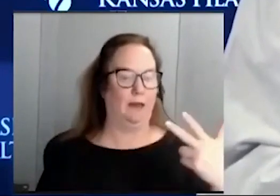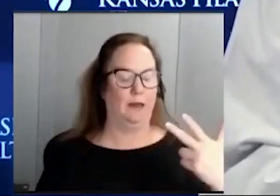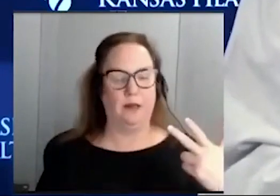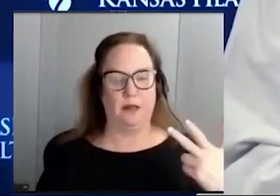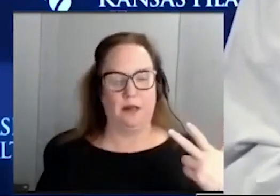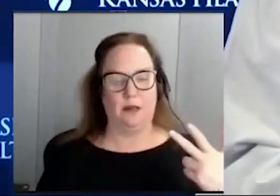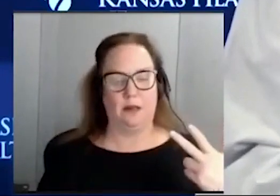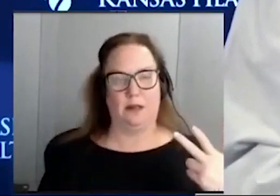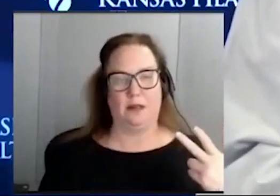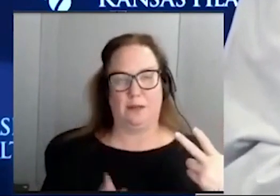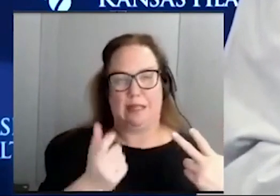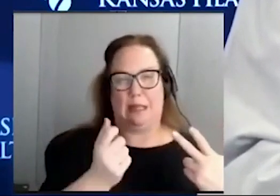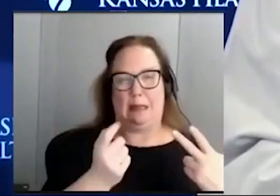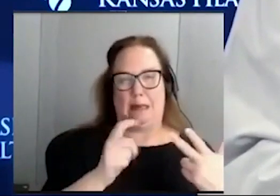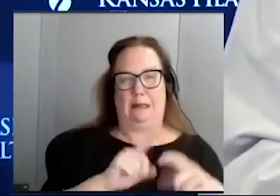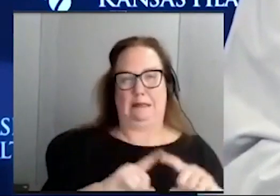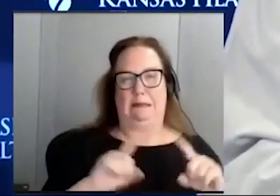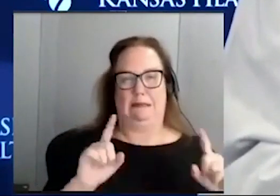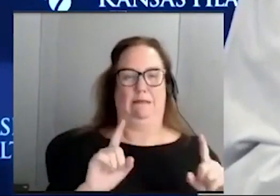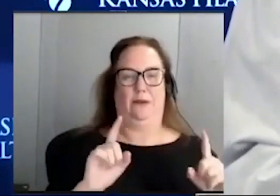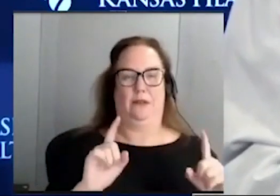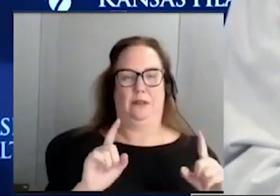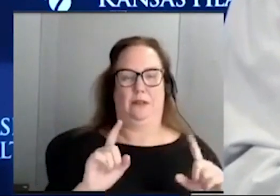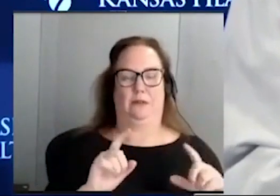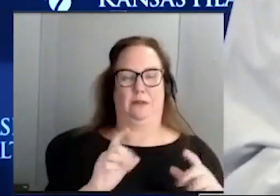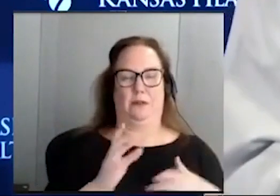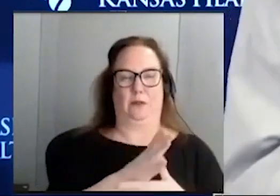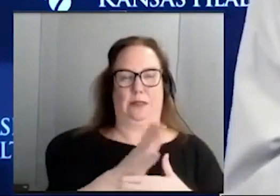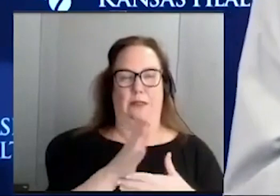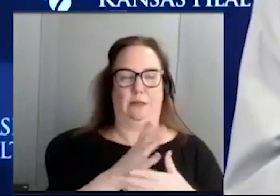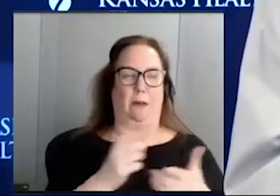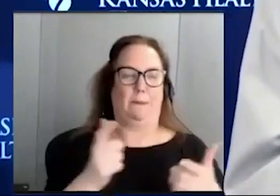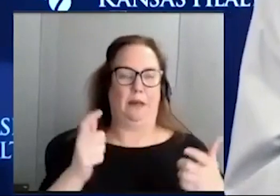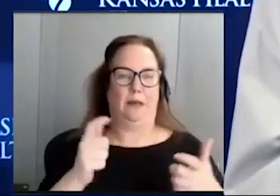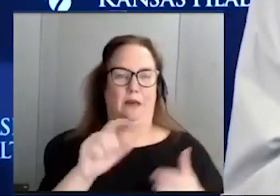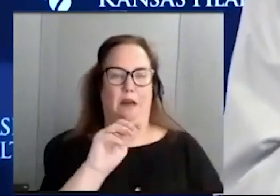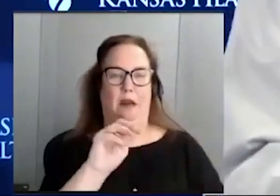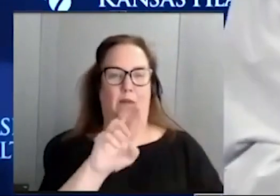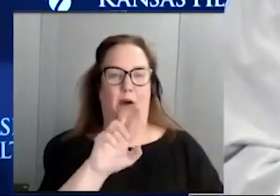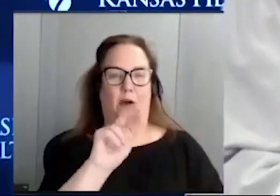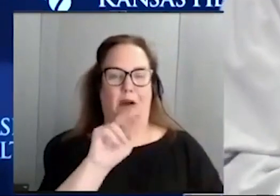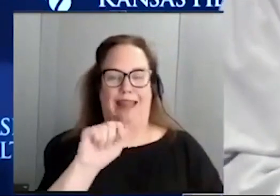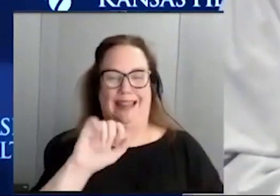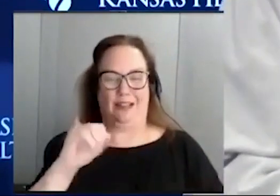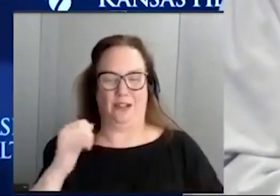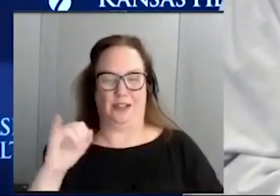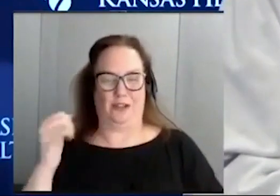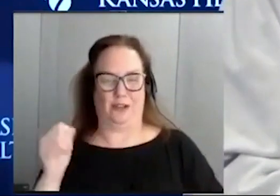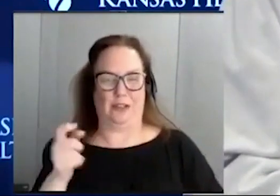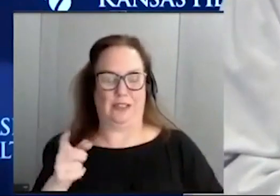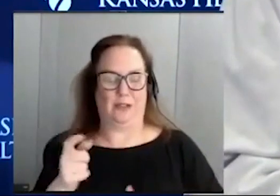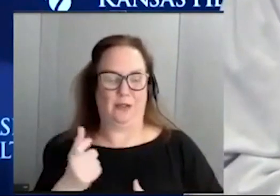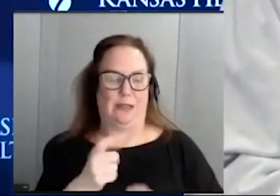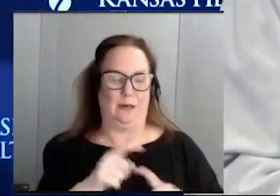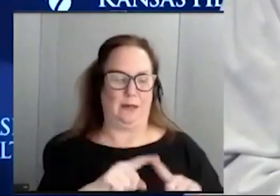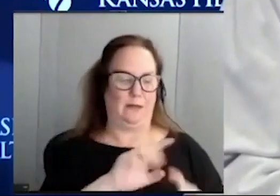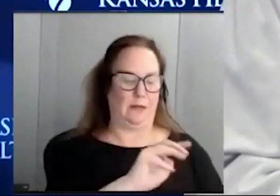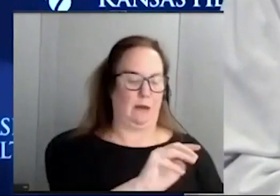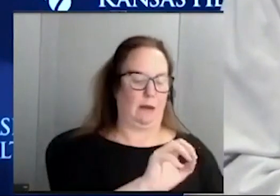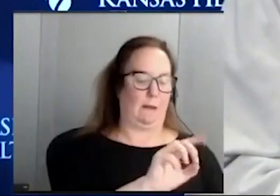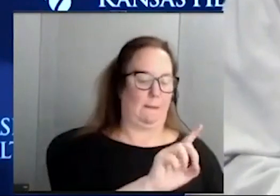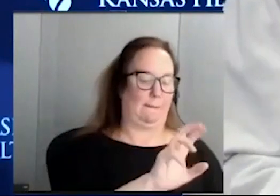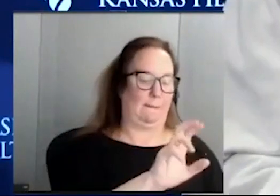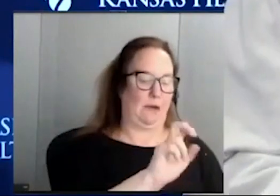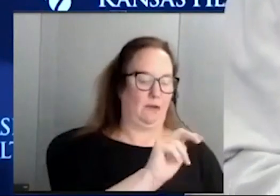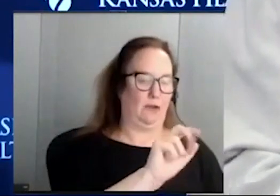slight differences between them. There's a bigger difference between the mRNA and the Johnson & Johnson. There's a little difference between Moderna and Pfizer, with Moderna being a